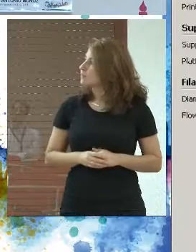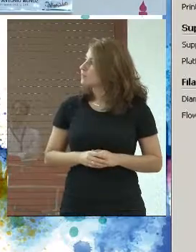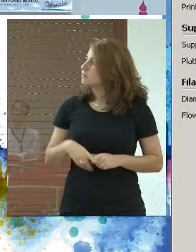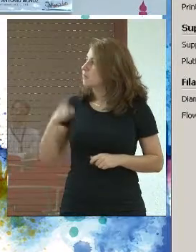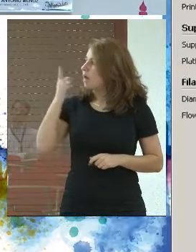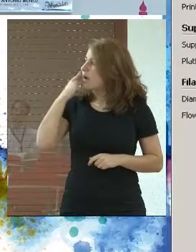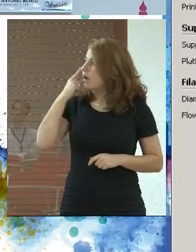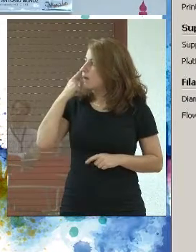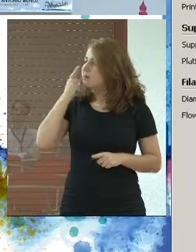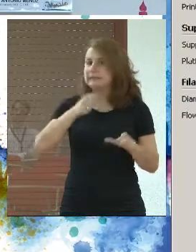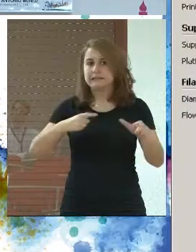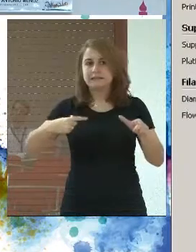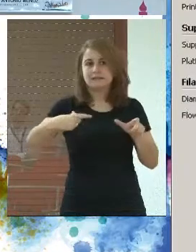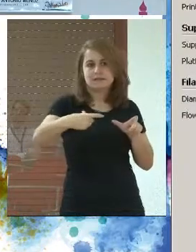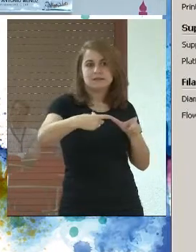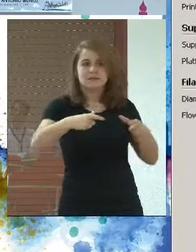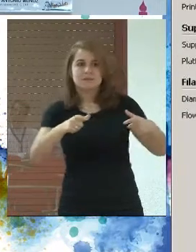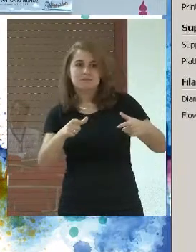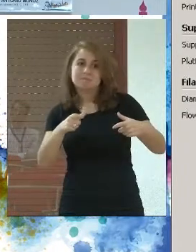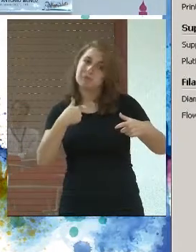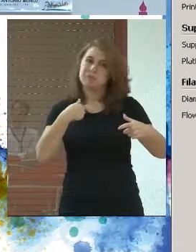done or in the written test.